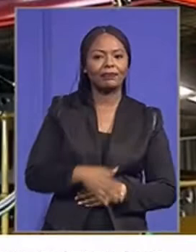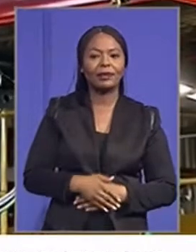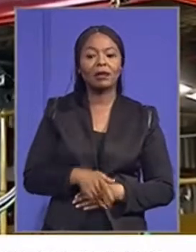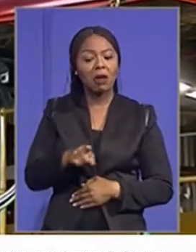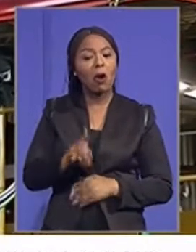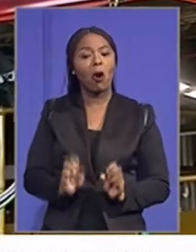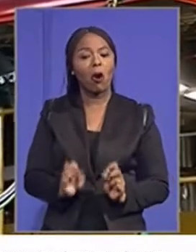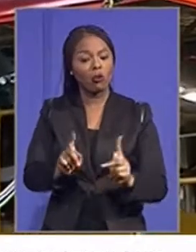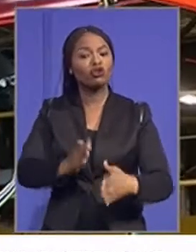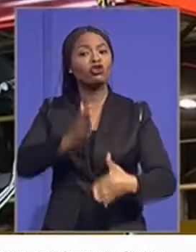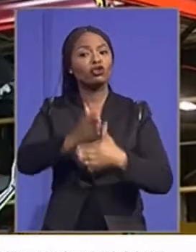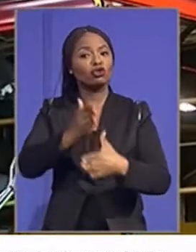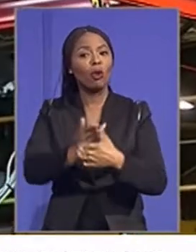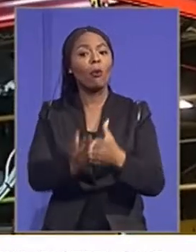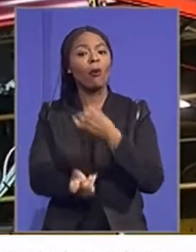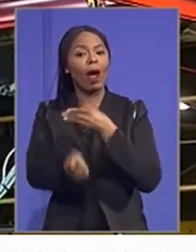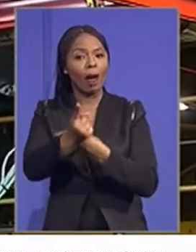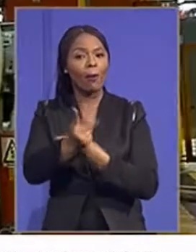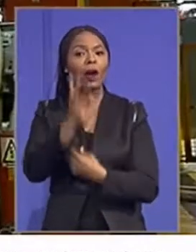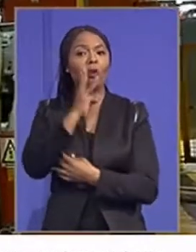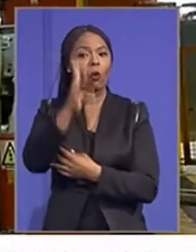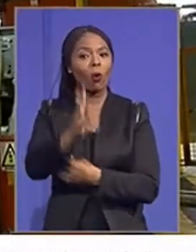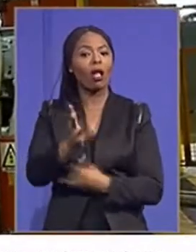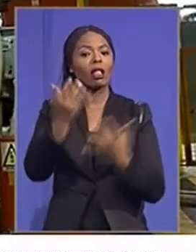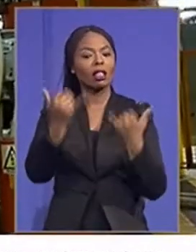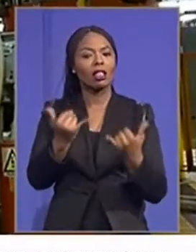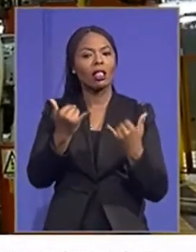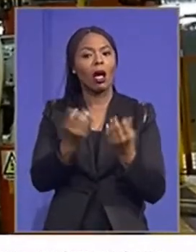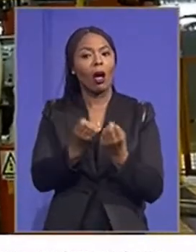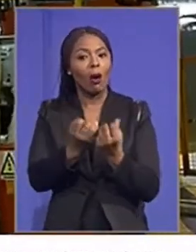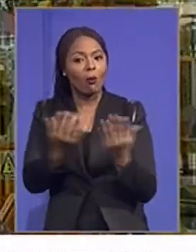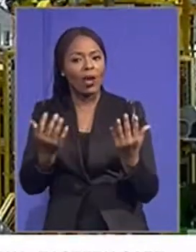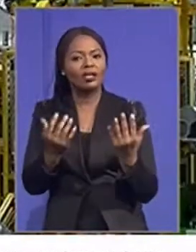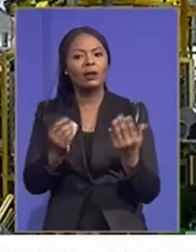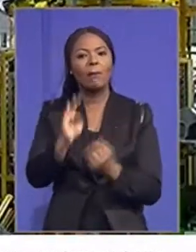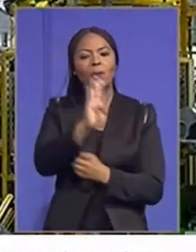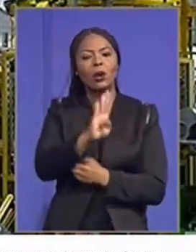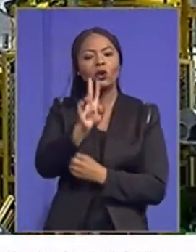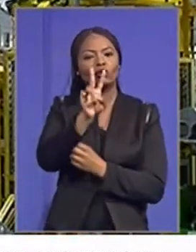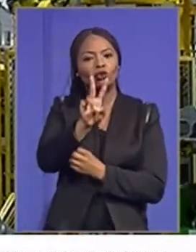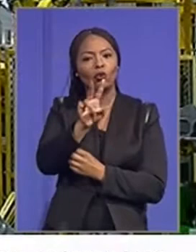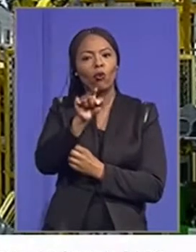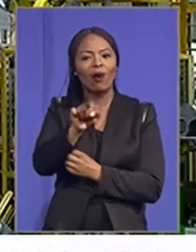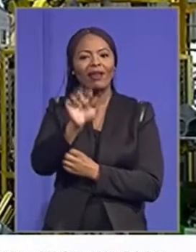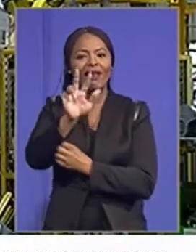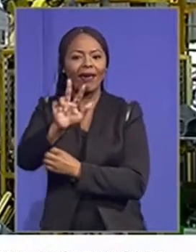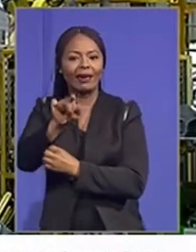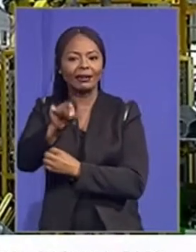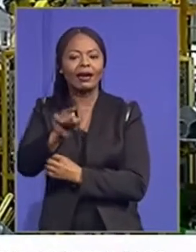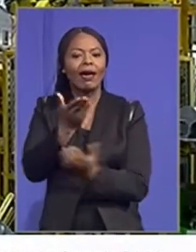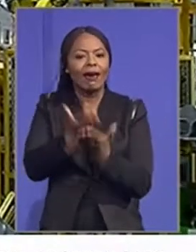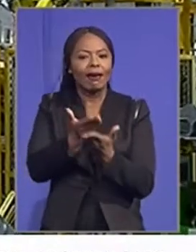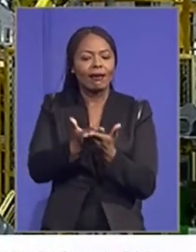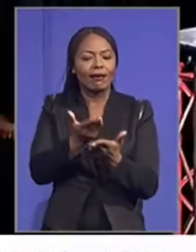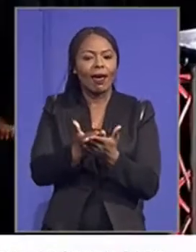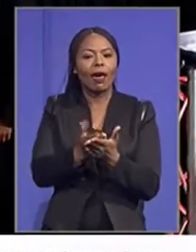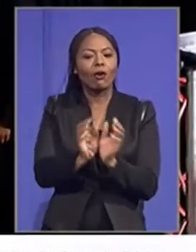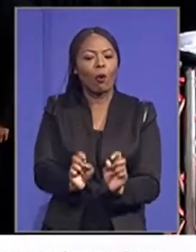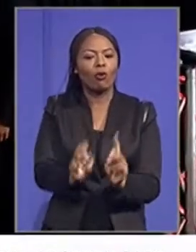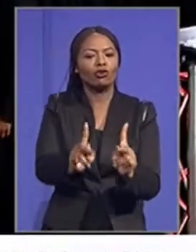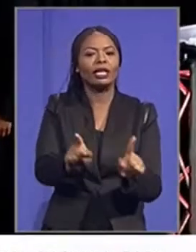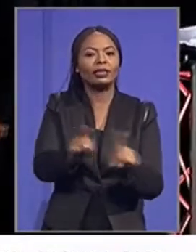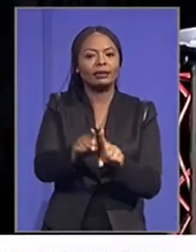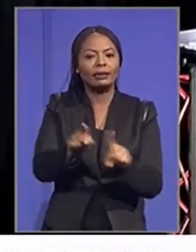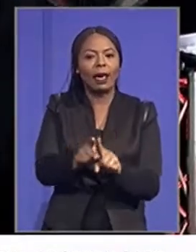e sekete polanteng ena e lekanyetswang ho diranta tse bilione tse Pedi feelwane robedi, mme a tla boela ntlafatsa boleng